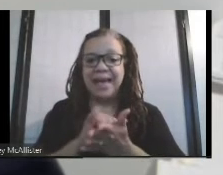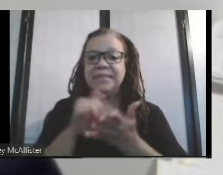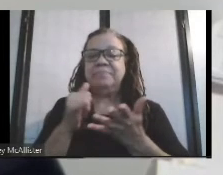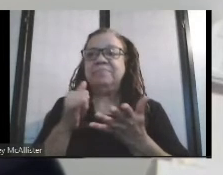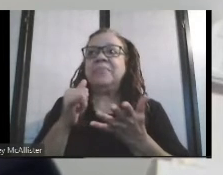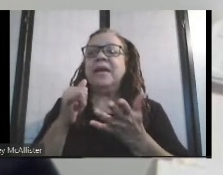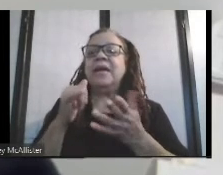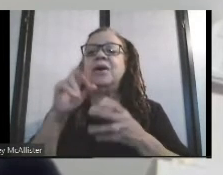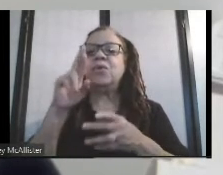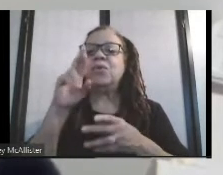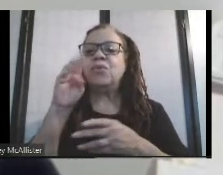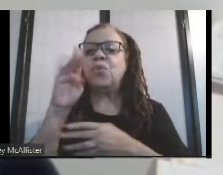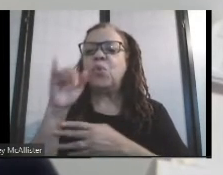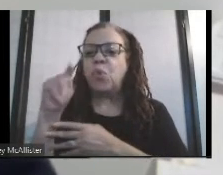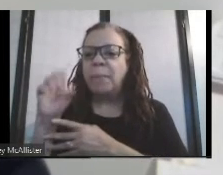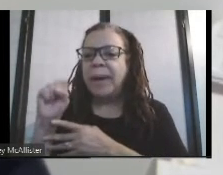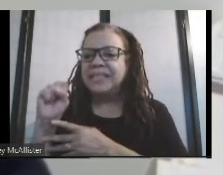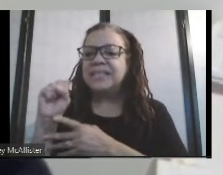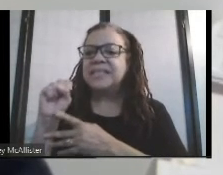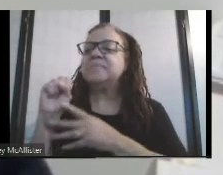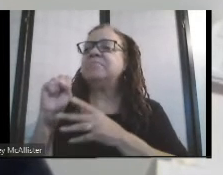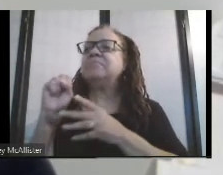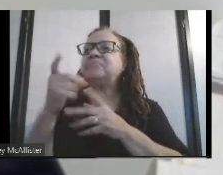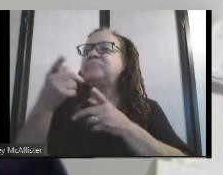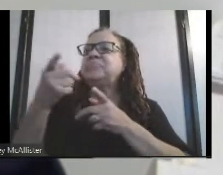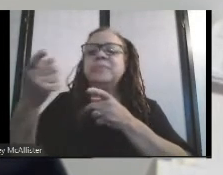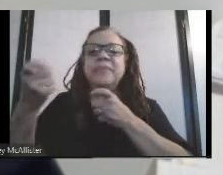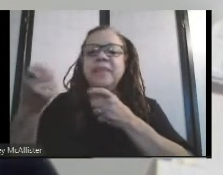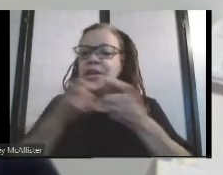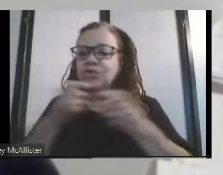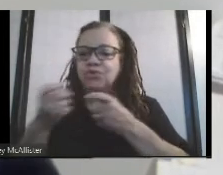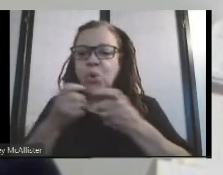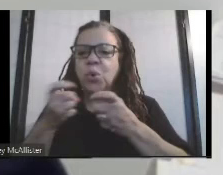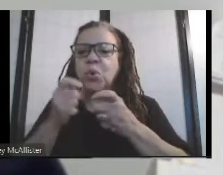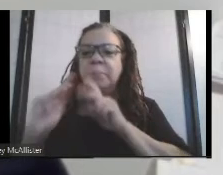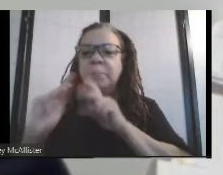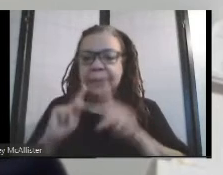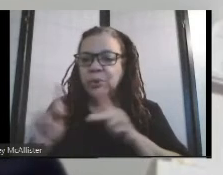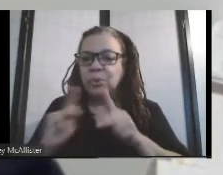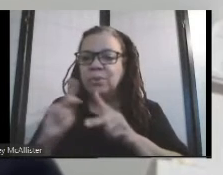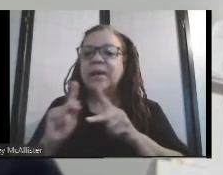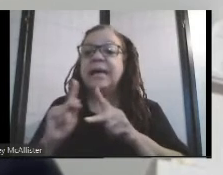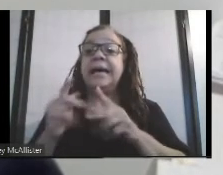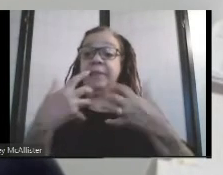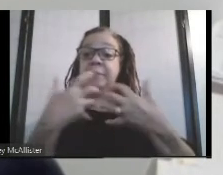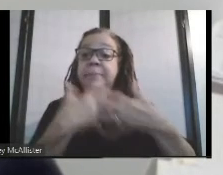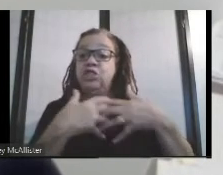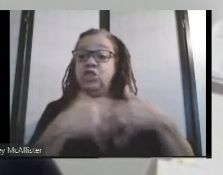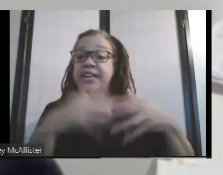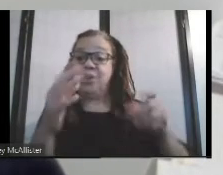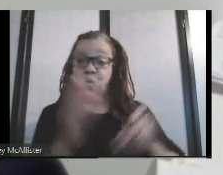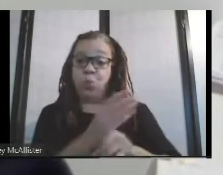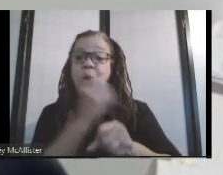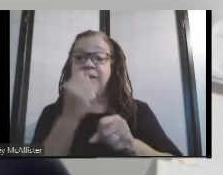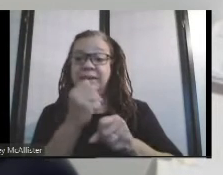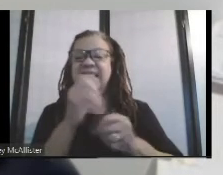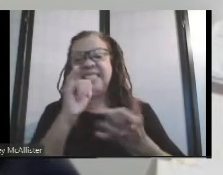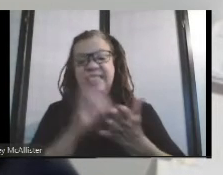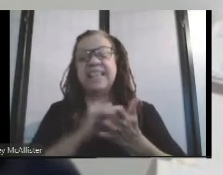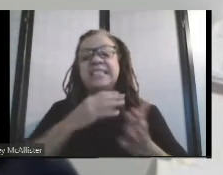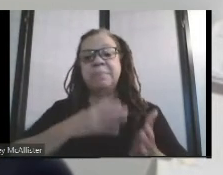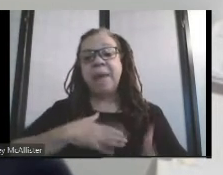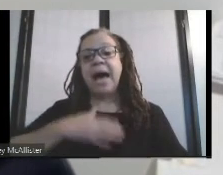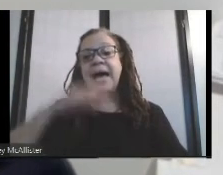the dehumanization of a person by the machine, by virtue of the fact that the machine won. At least that's